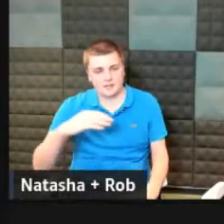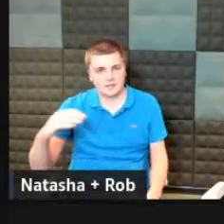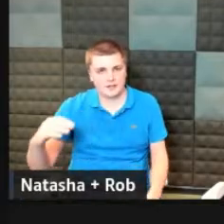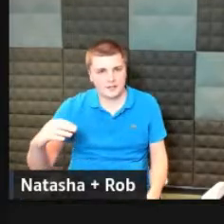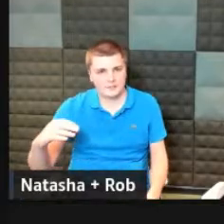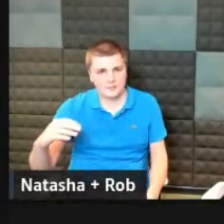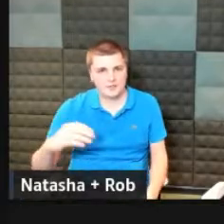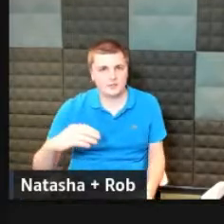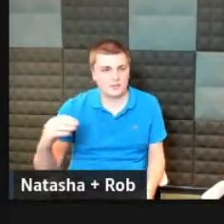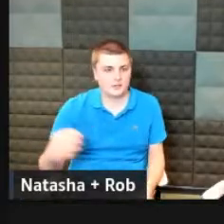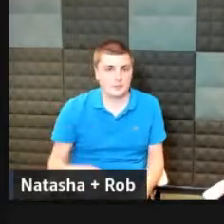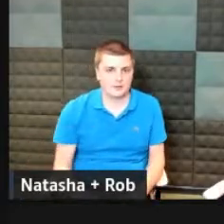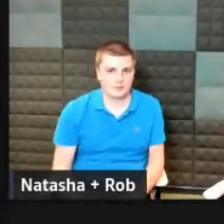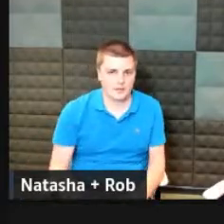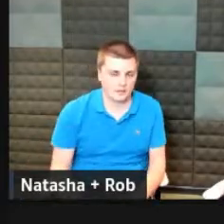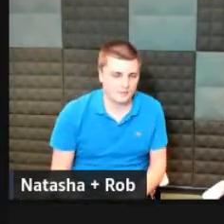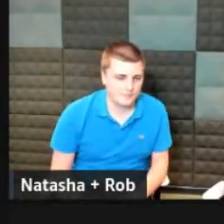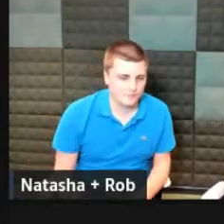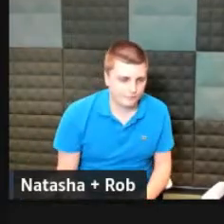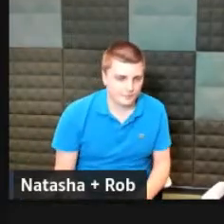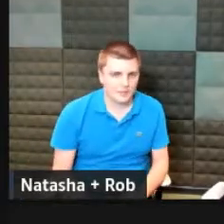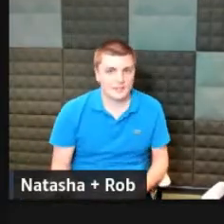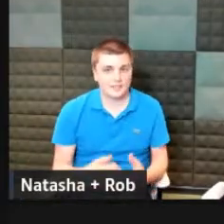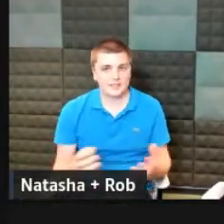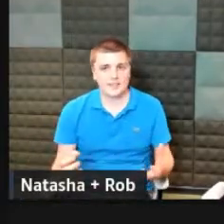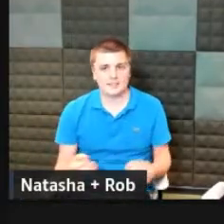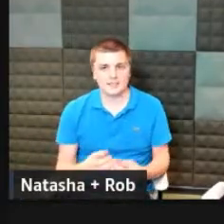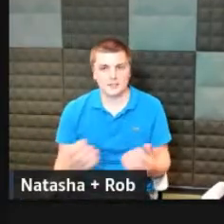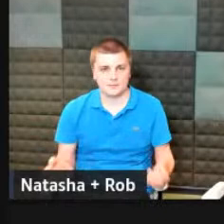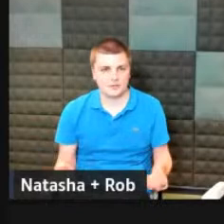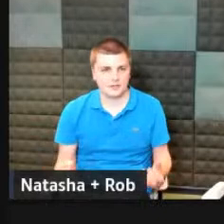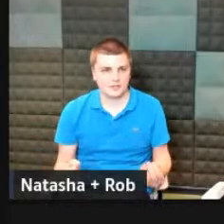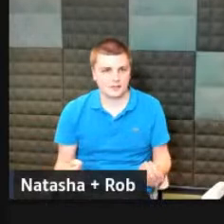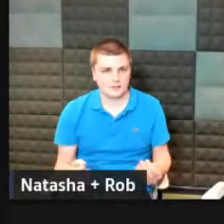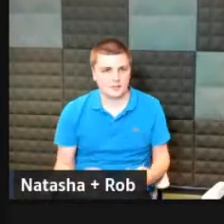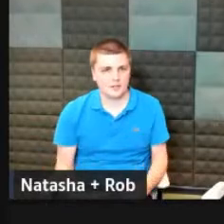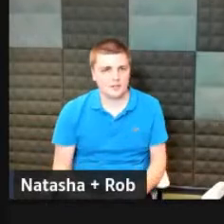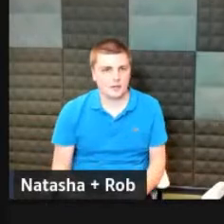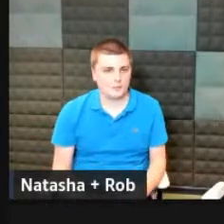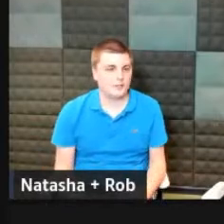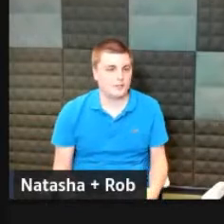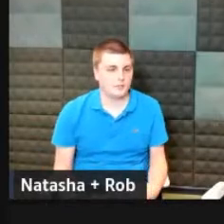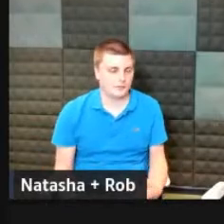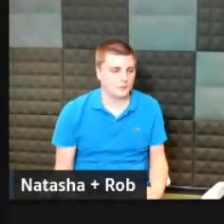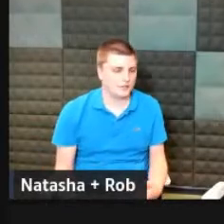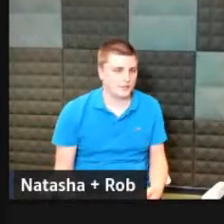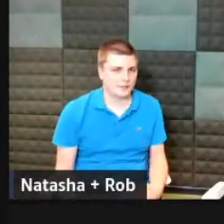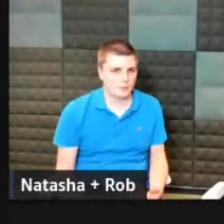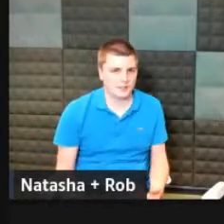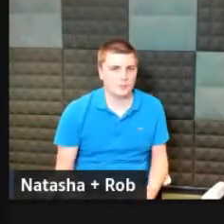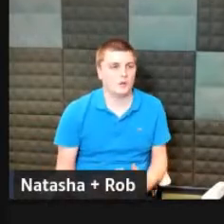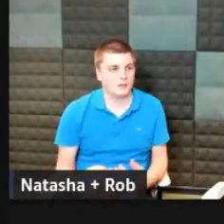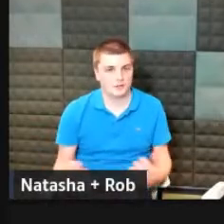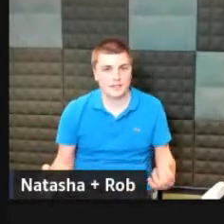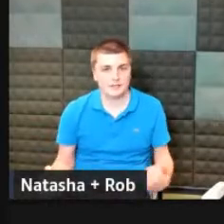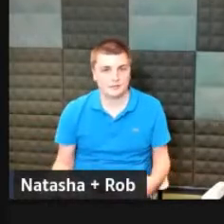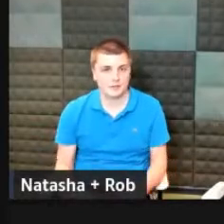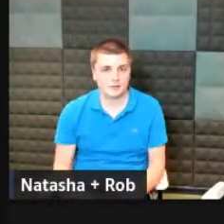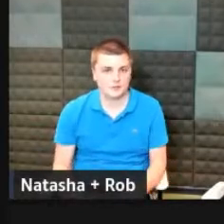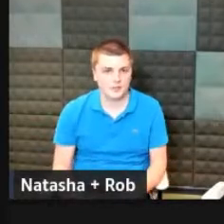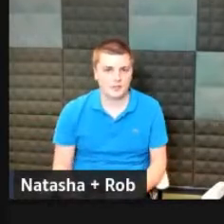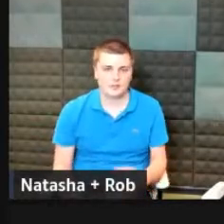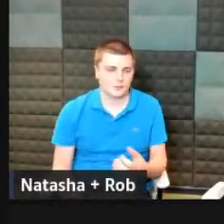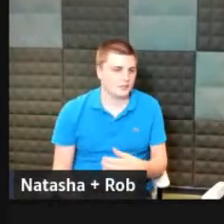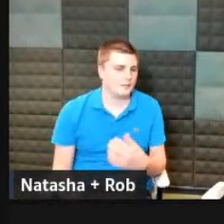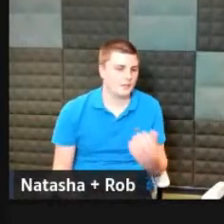varies over time, so does the metric value. And as scaling is a latent process, you need to use performance testing to work out what are your scaling